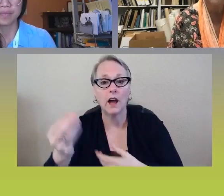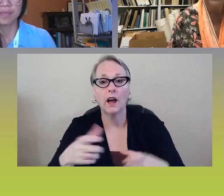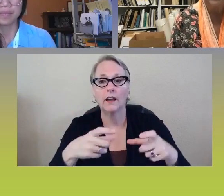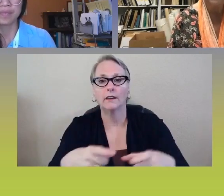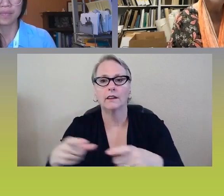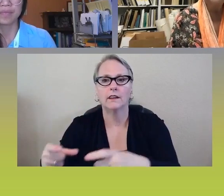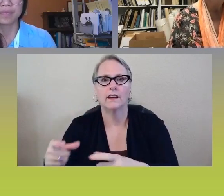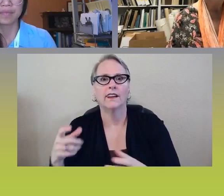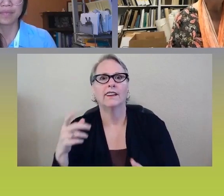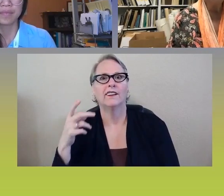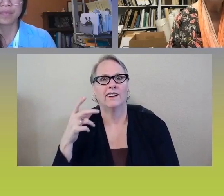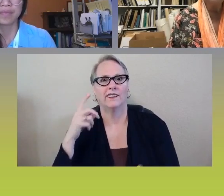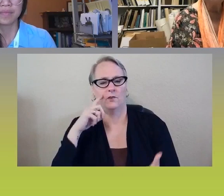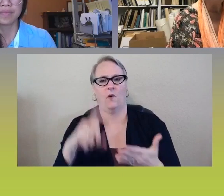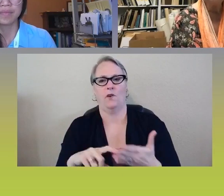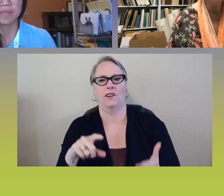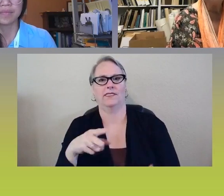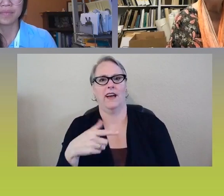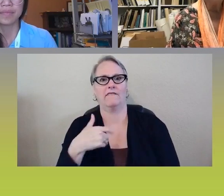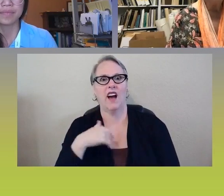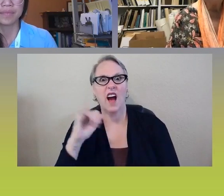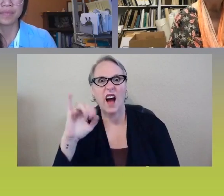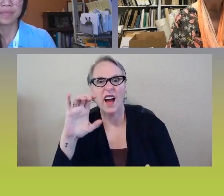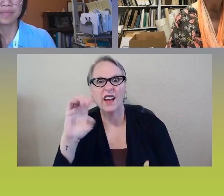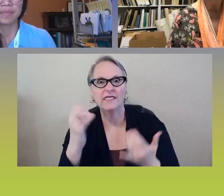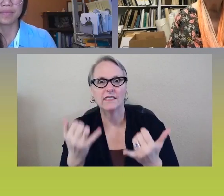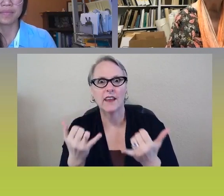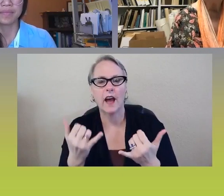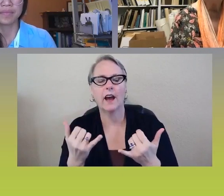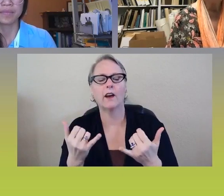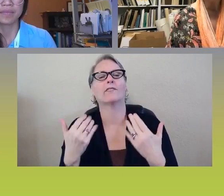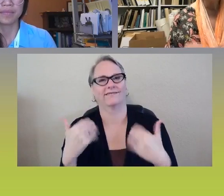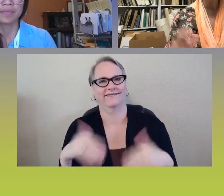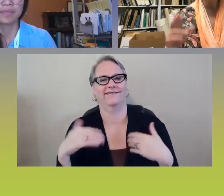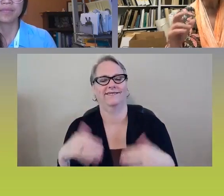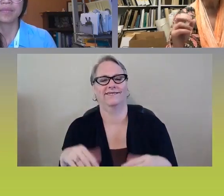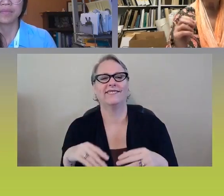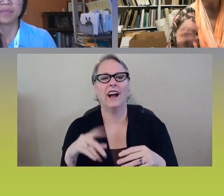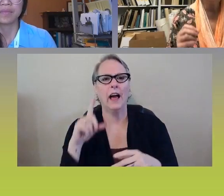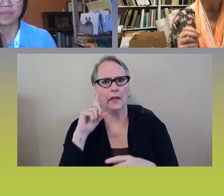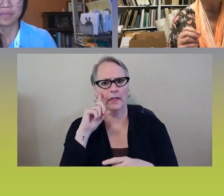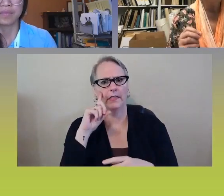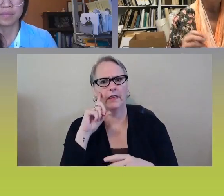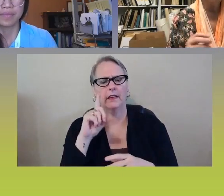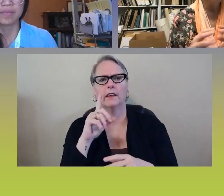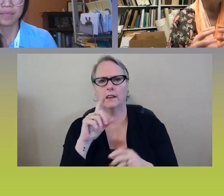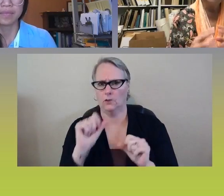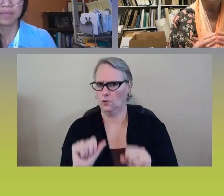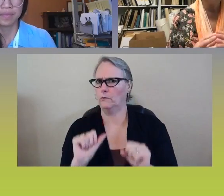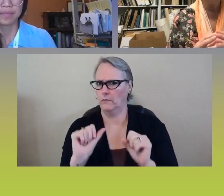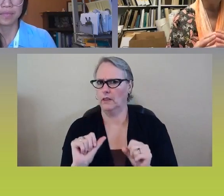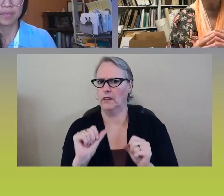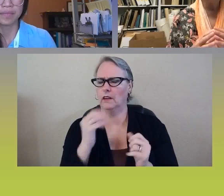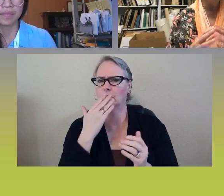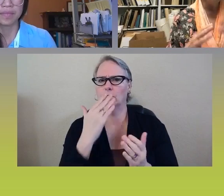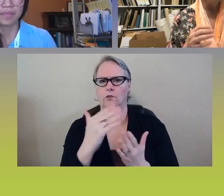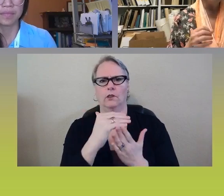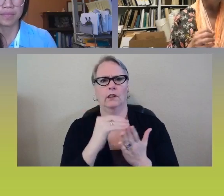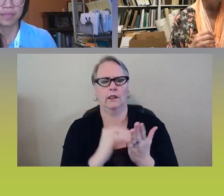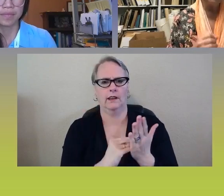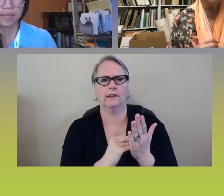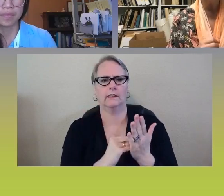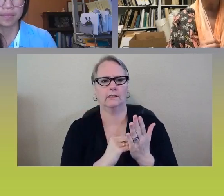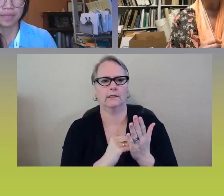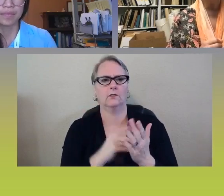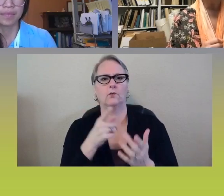we come back. So I think it could be a lesson as such, where you have